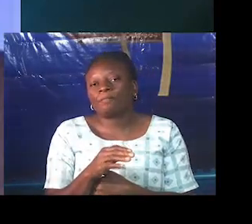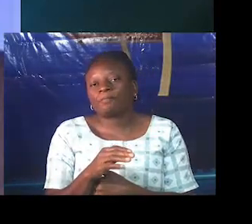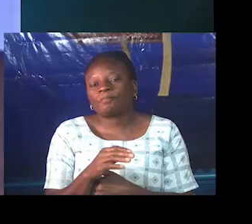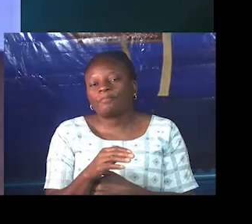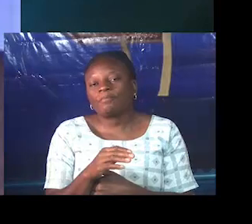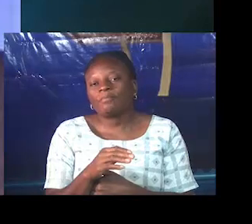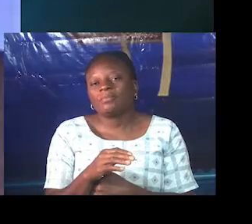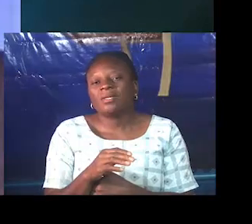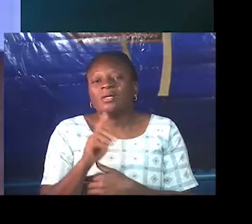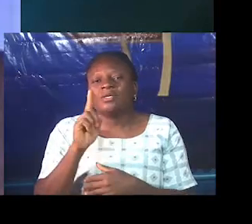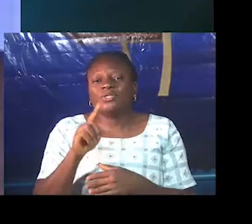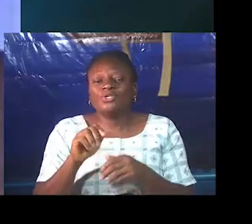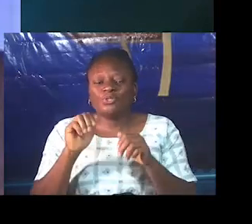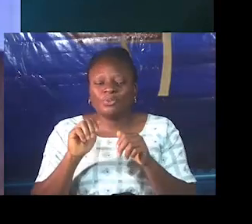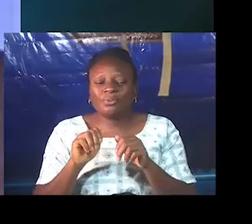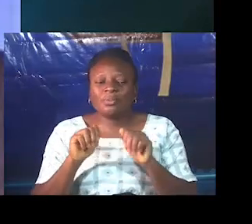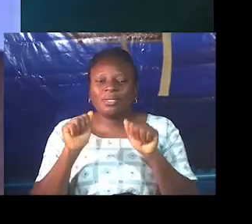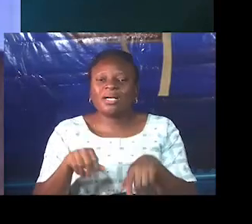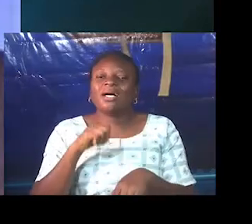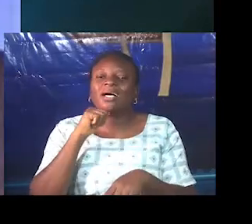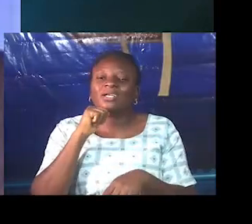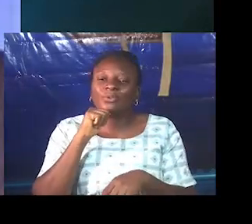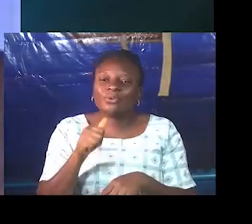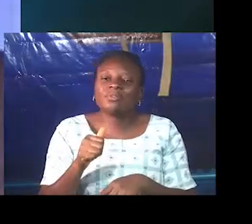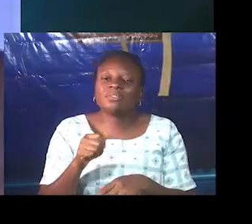you can't fall in love with a man that you don't know is inner man.